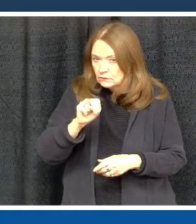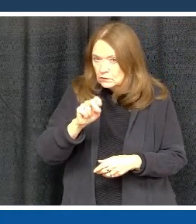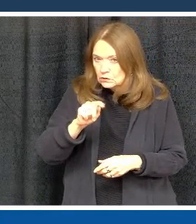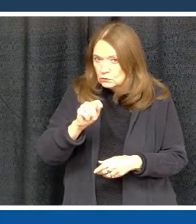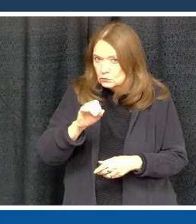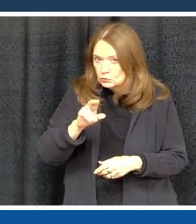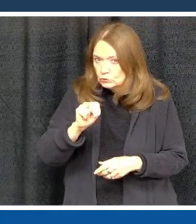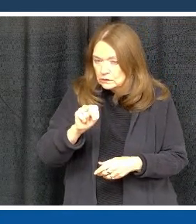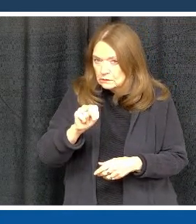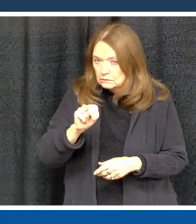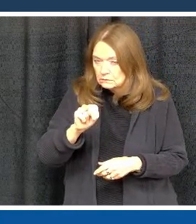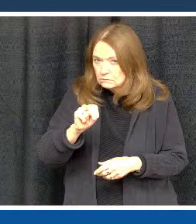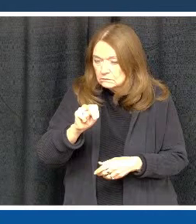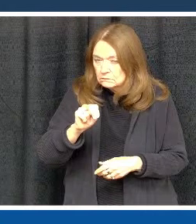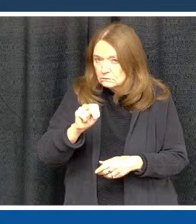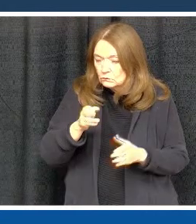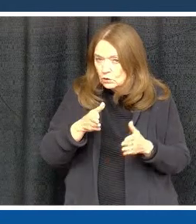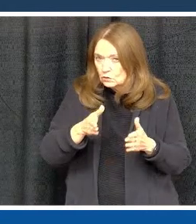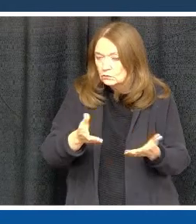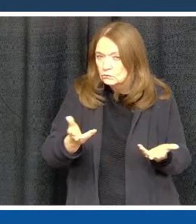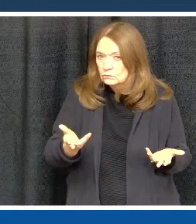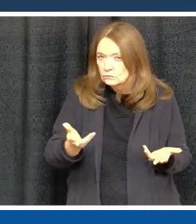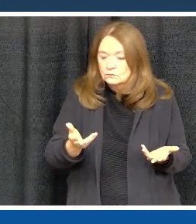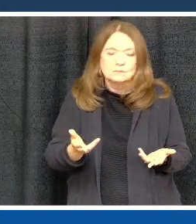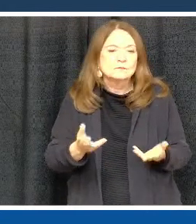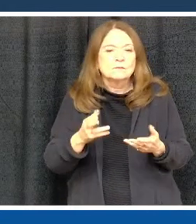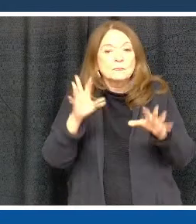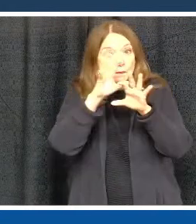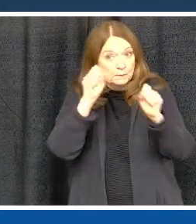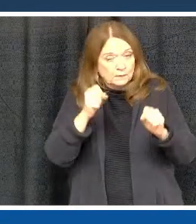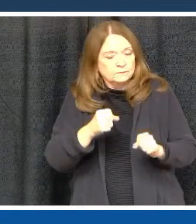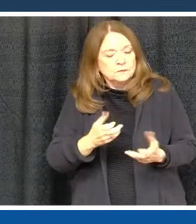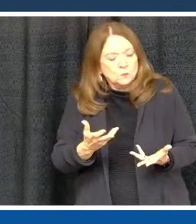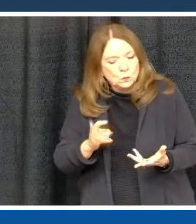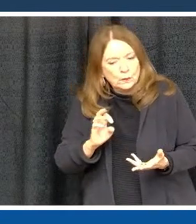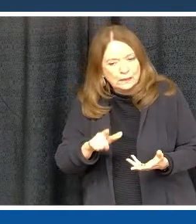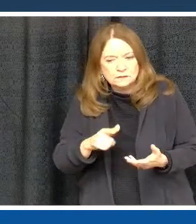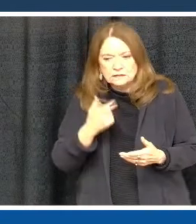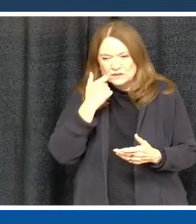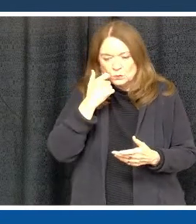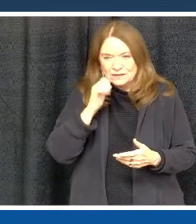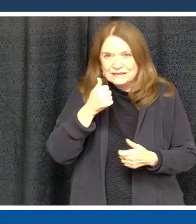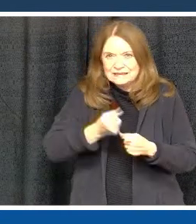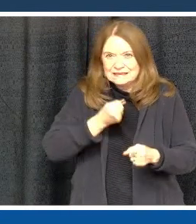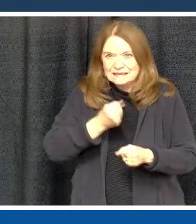road, Trenton Road? Well, it's in the recently announced 10-year plan,